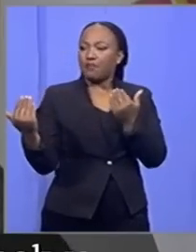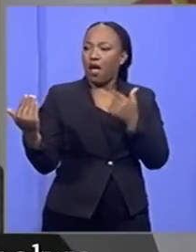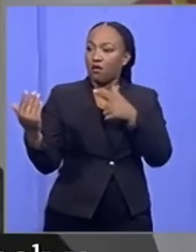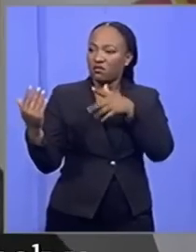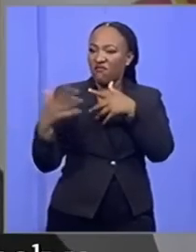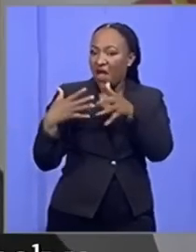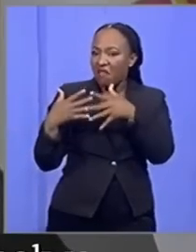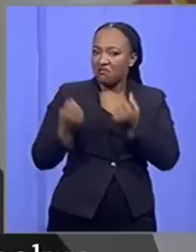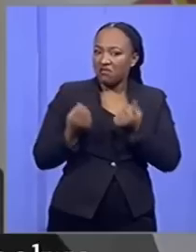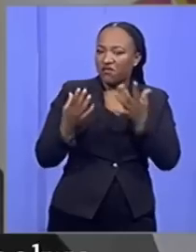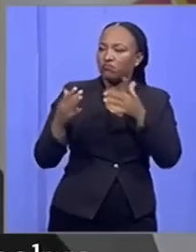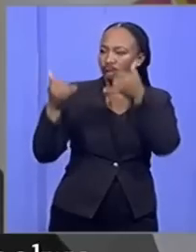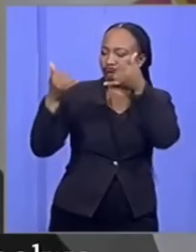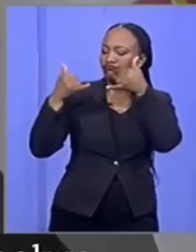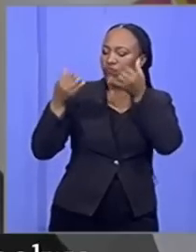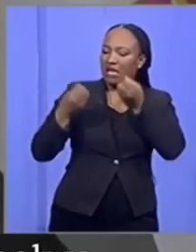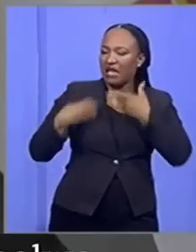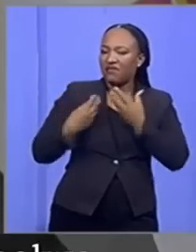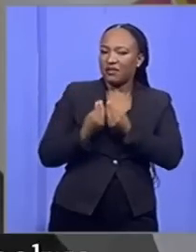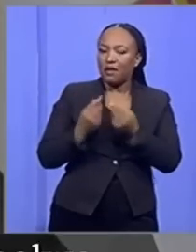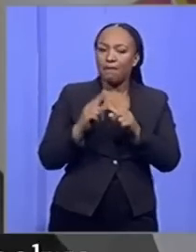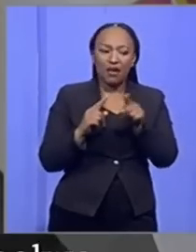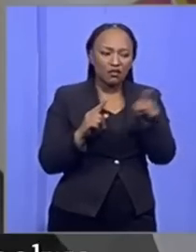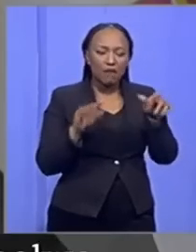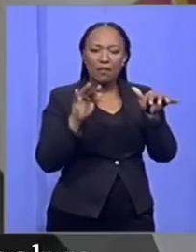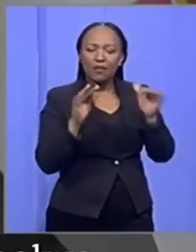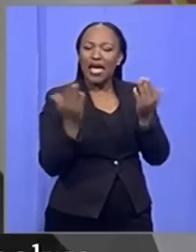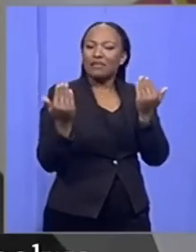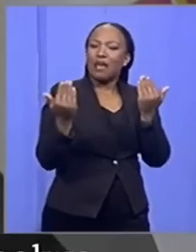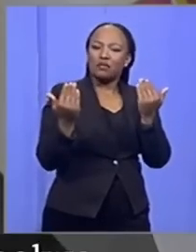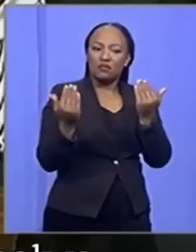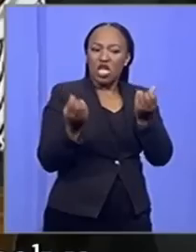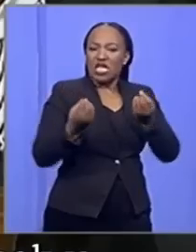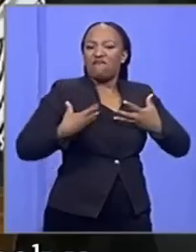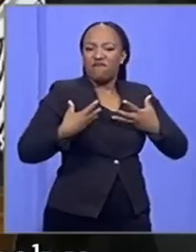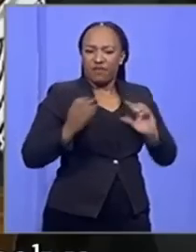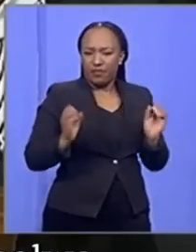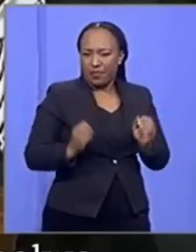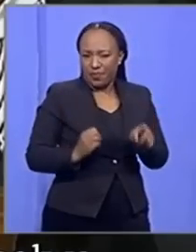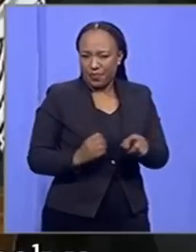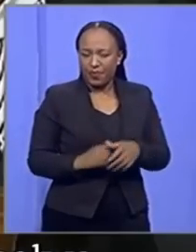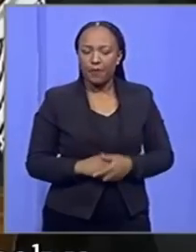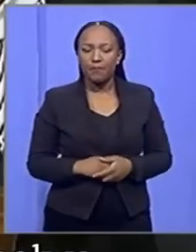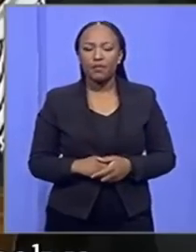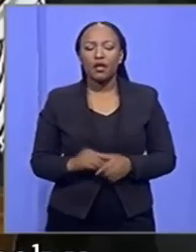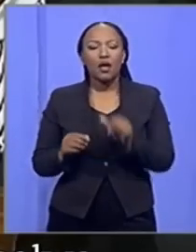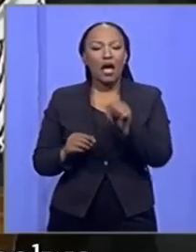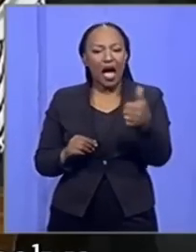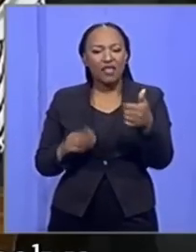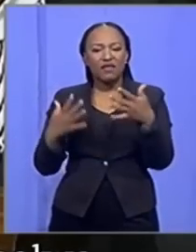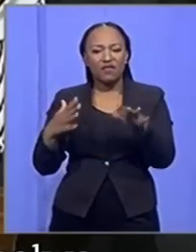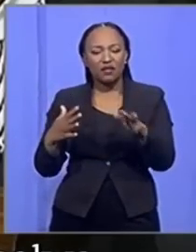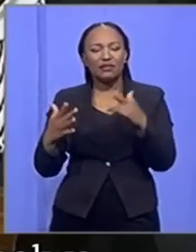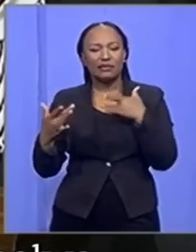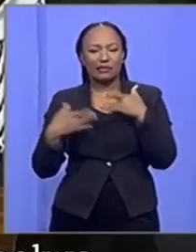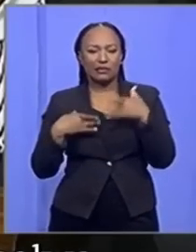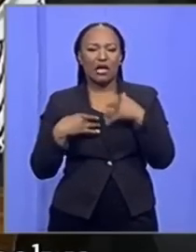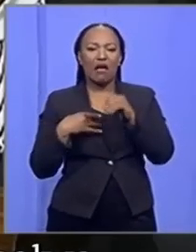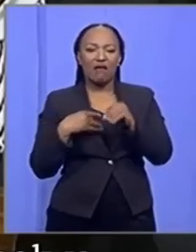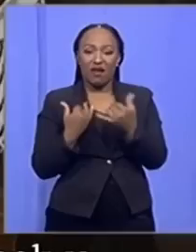any service. These were people where there was no such expectation. Fela bangwe ba supile tlhobaelo ka maemo a demokrasi